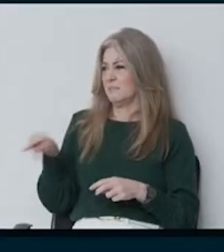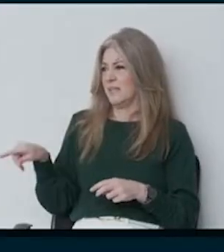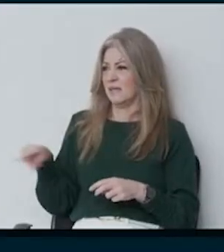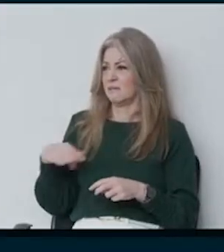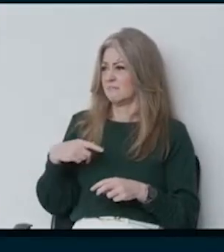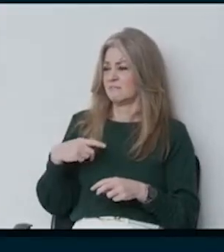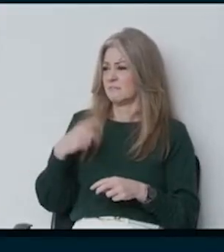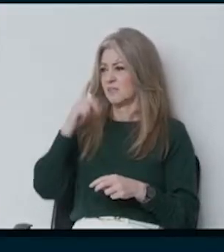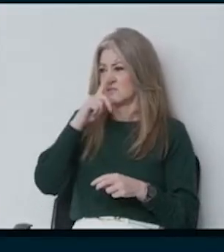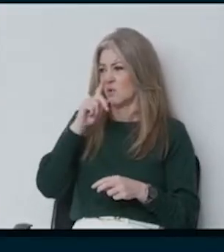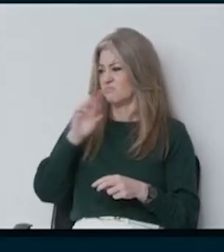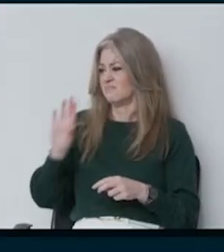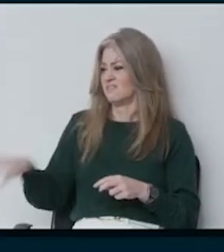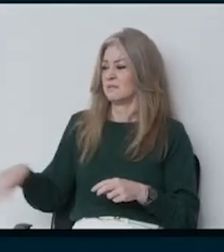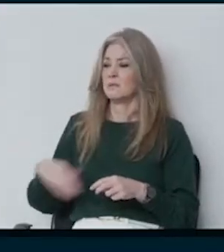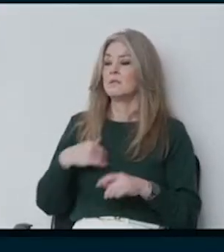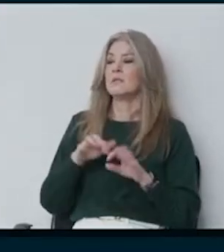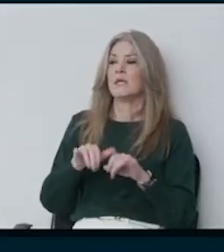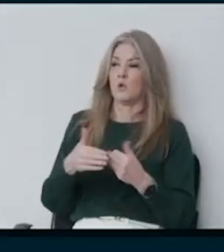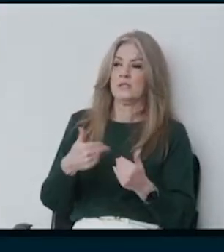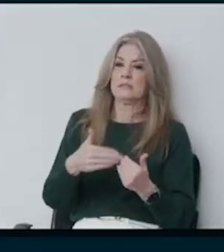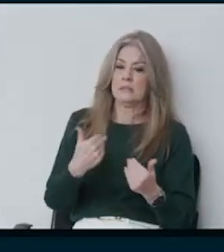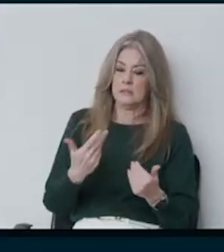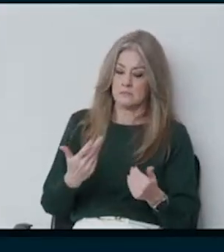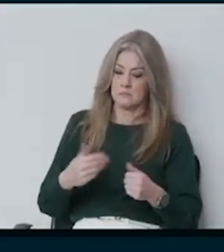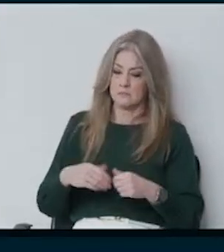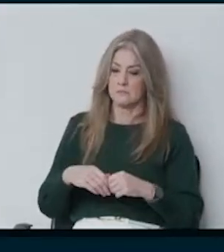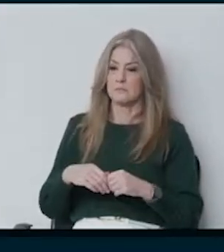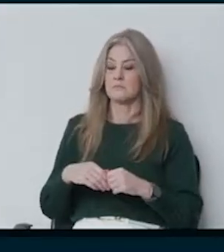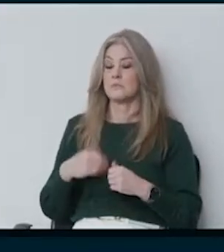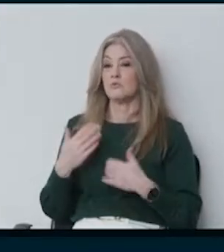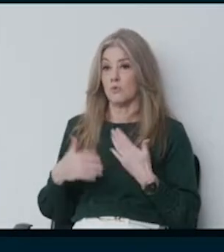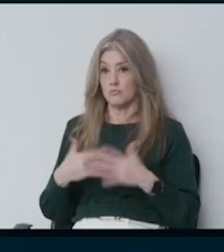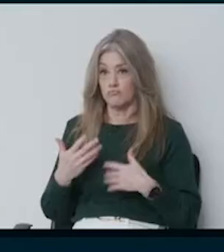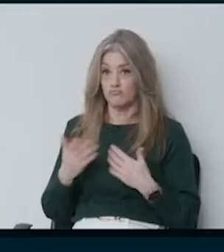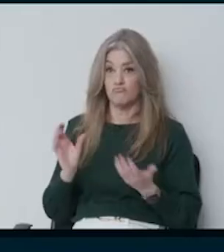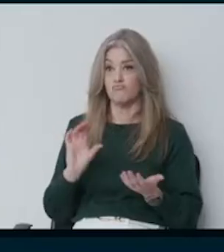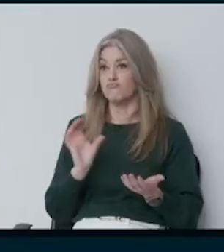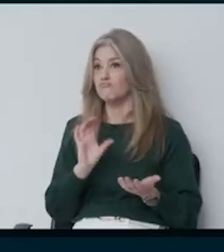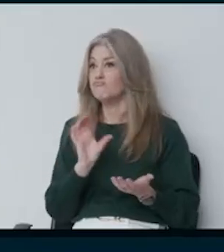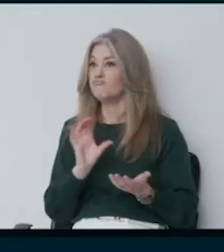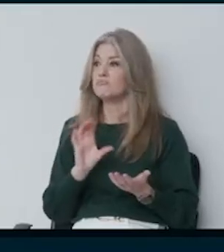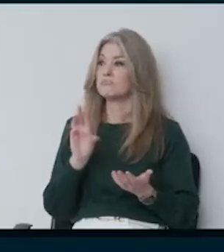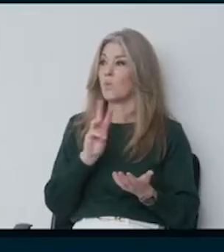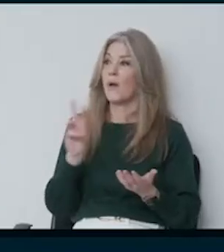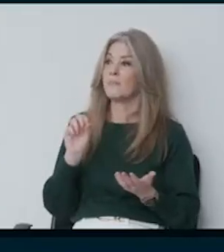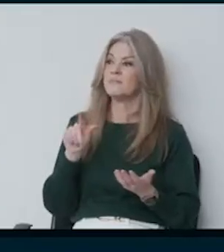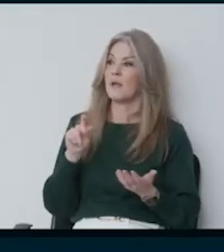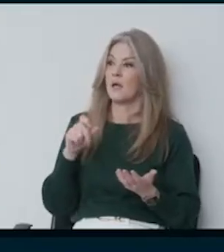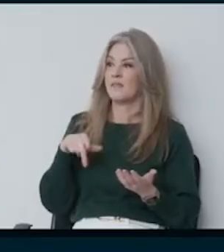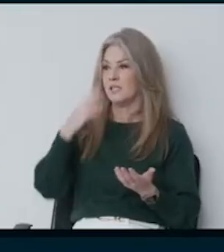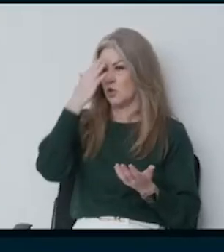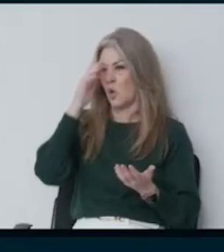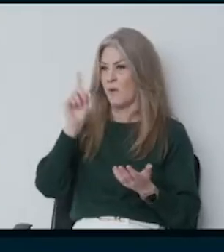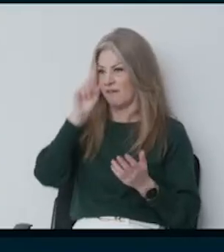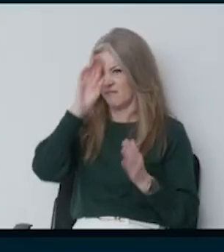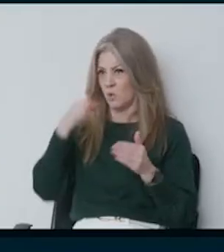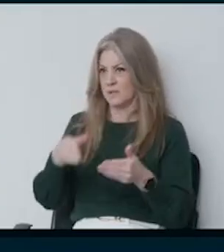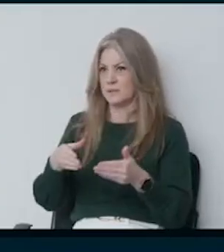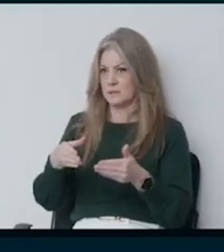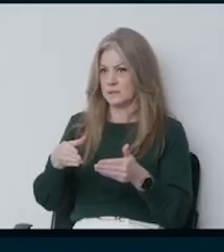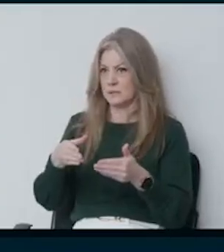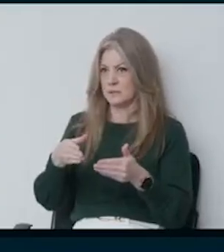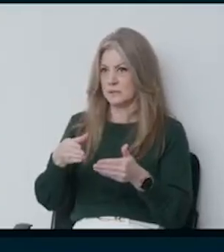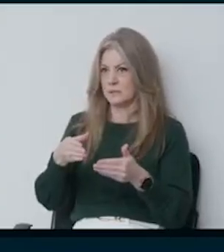find that using a keyboard is easier. And so when they're moving focus through the page, they need to know where focus is at all times